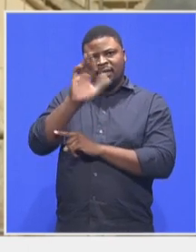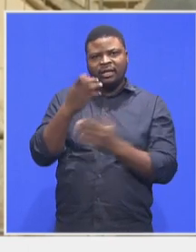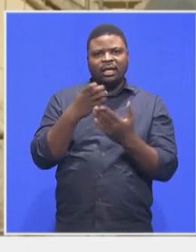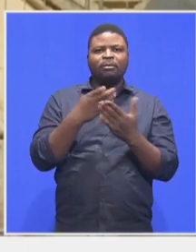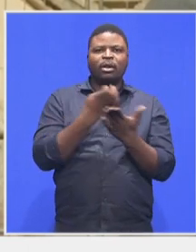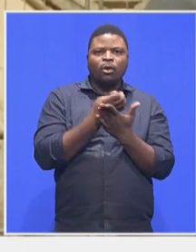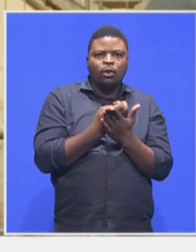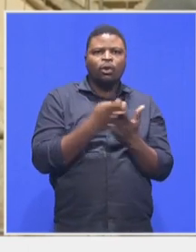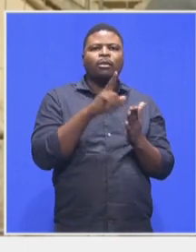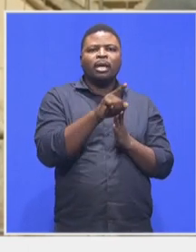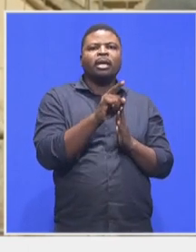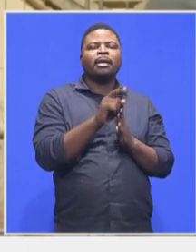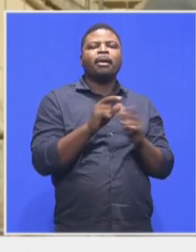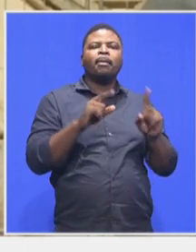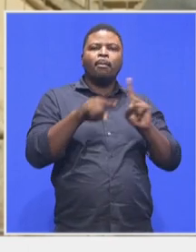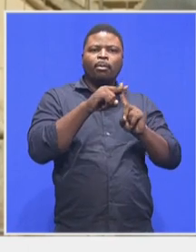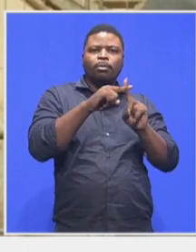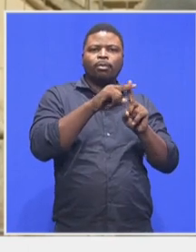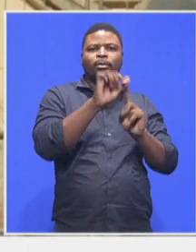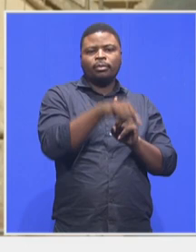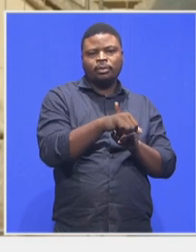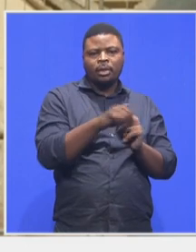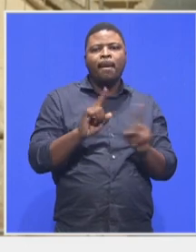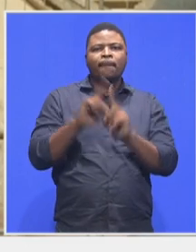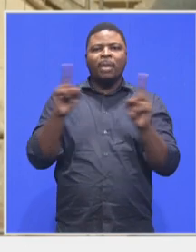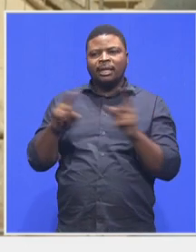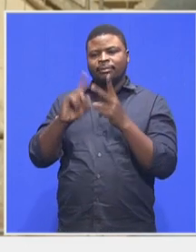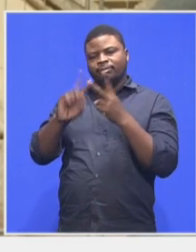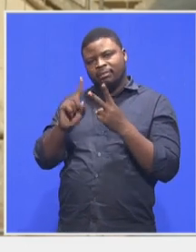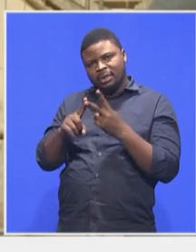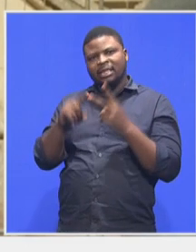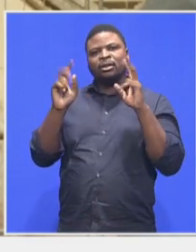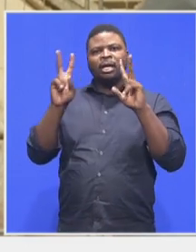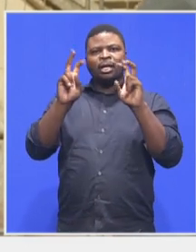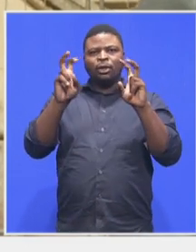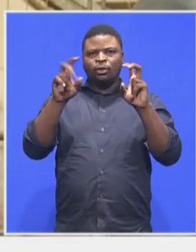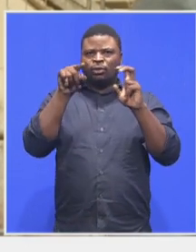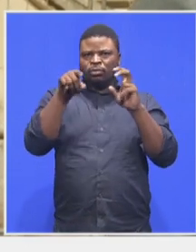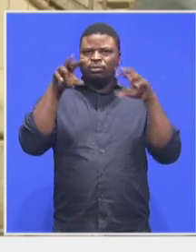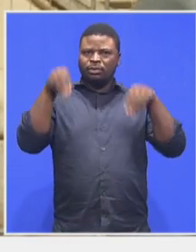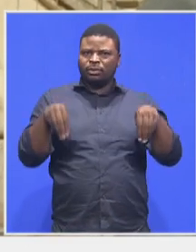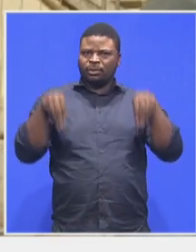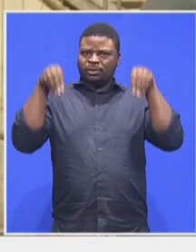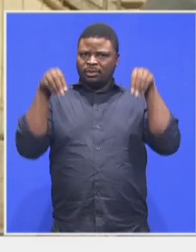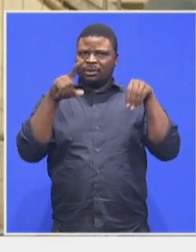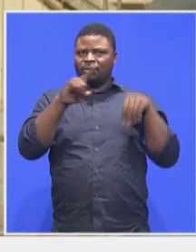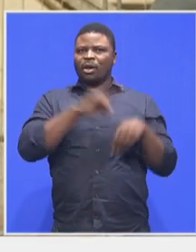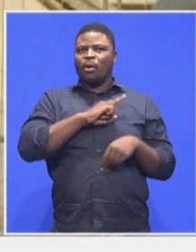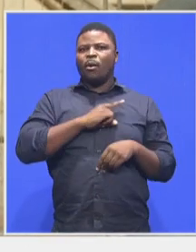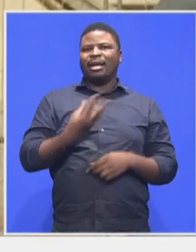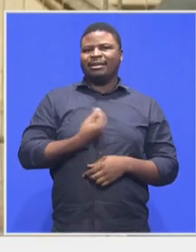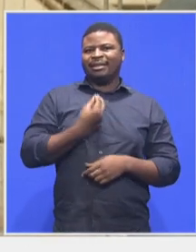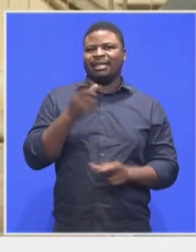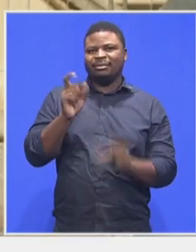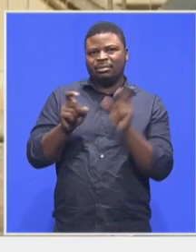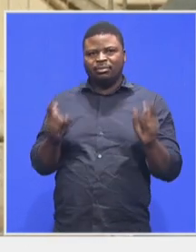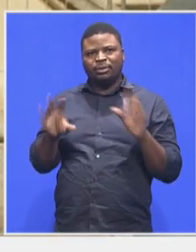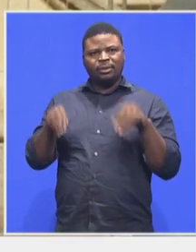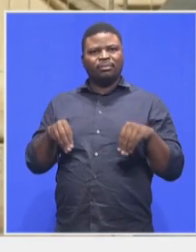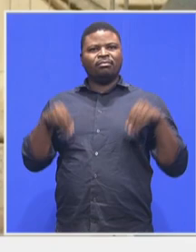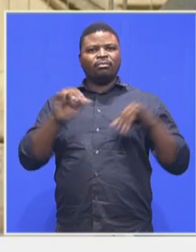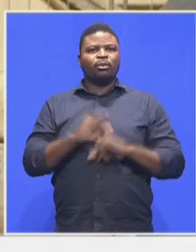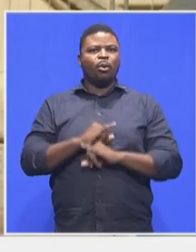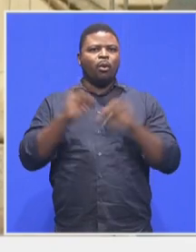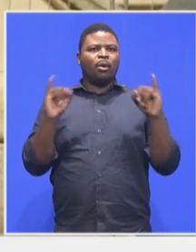very pressing thing, the question of unemployment, especially among the young people. Because if we do that, we are going to be able to have